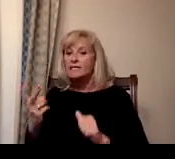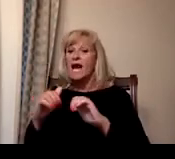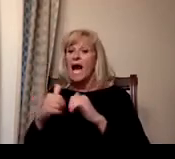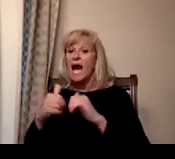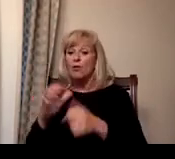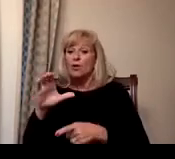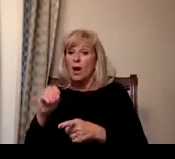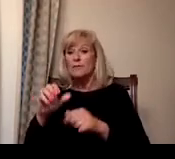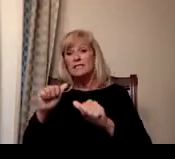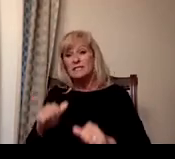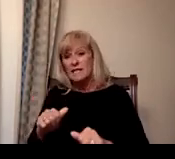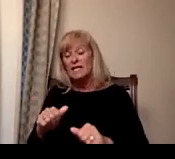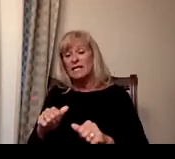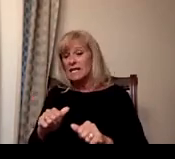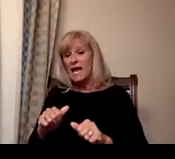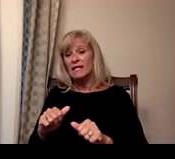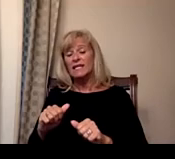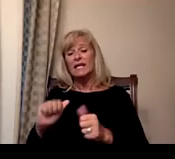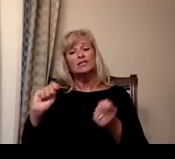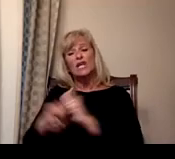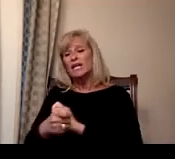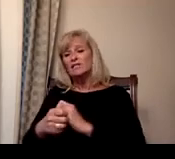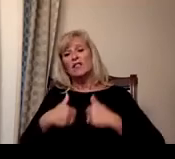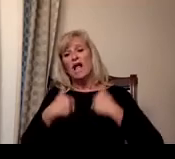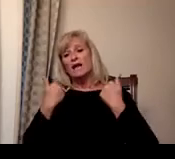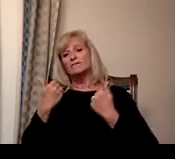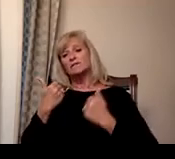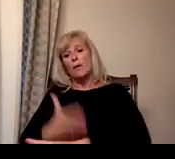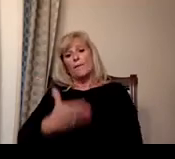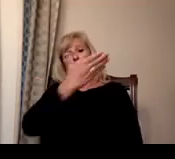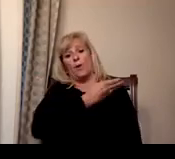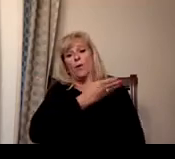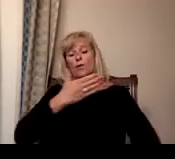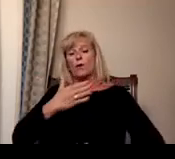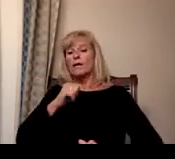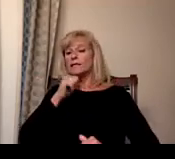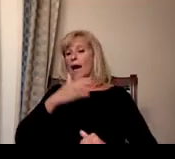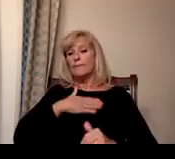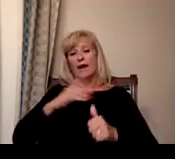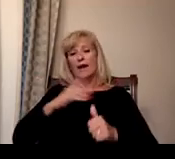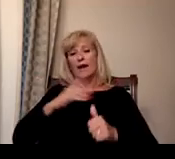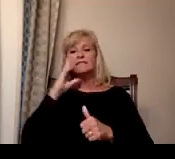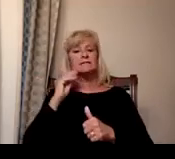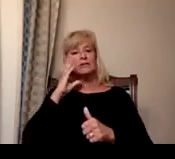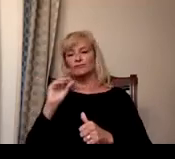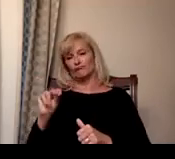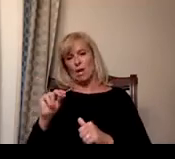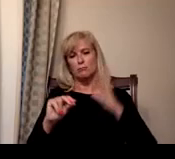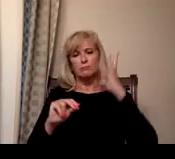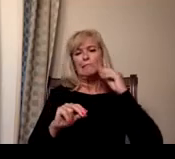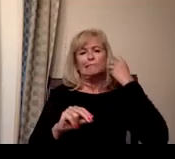lives, and I've experienced it myself. And so this is not my first rodeo, but it is